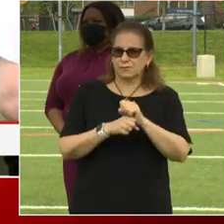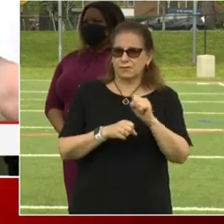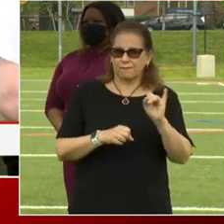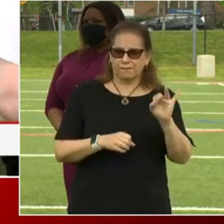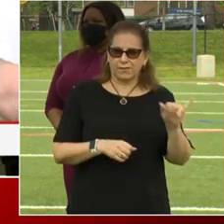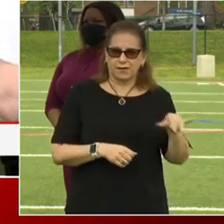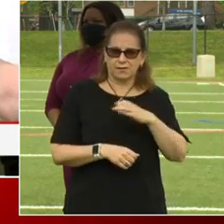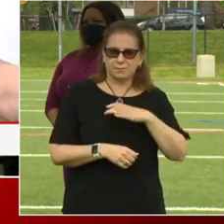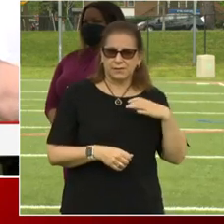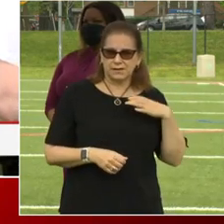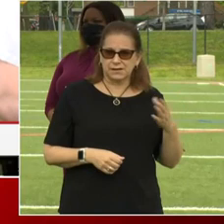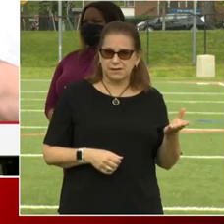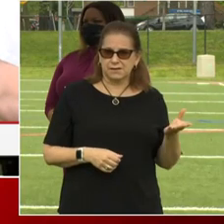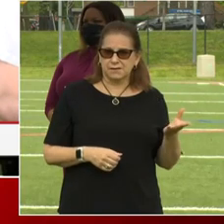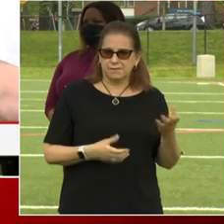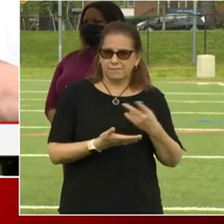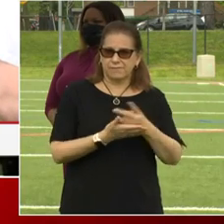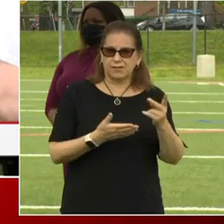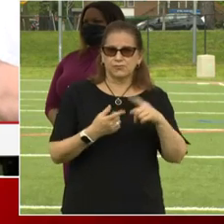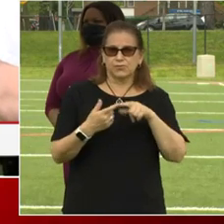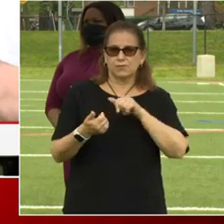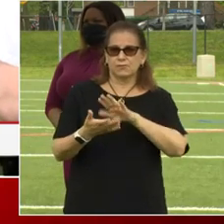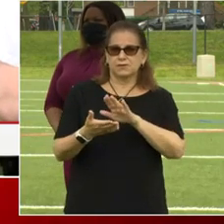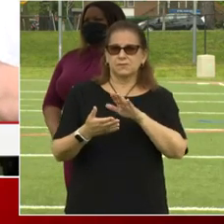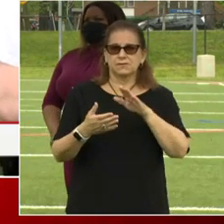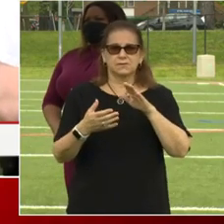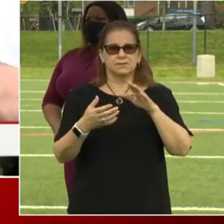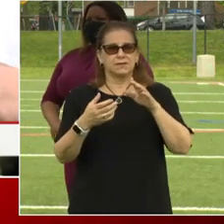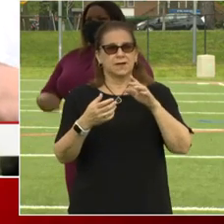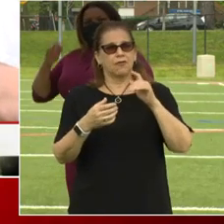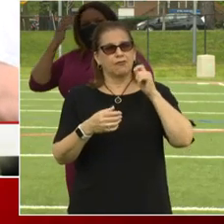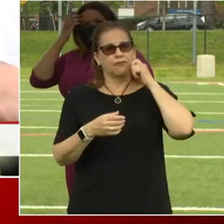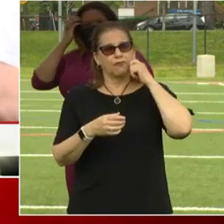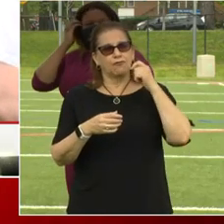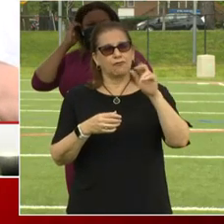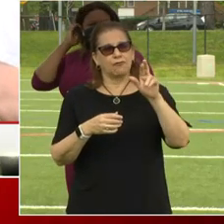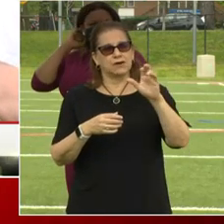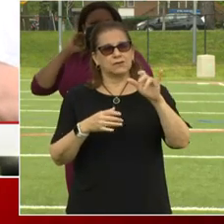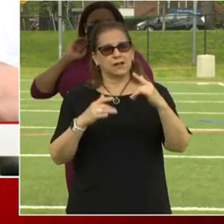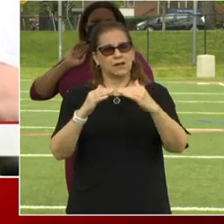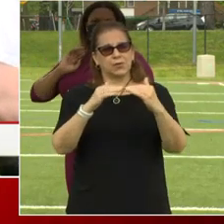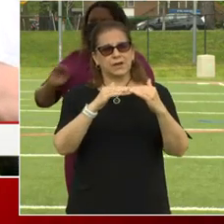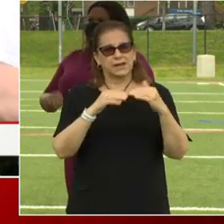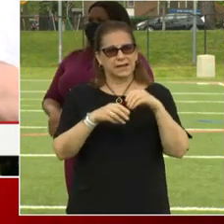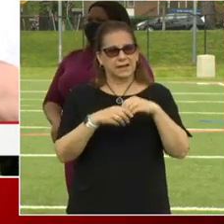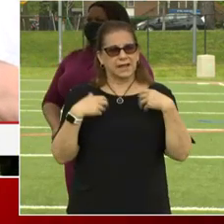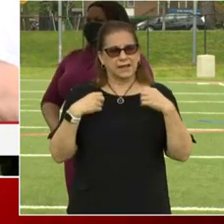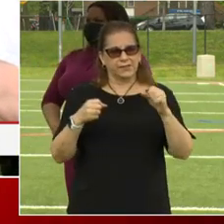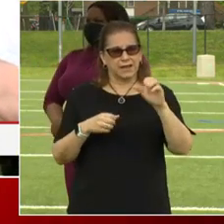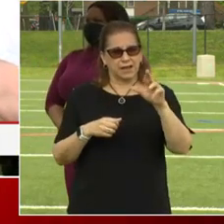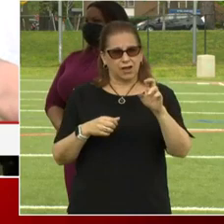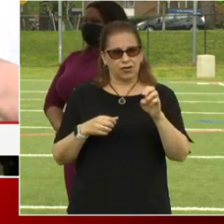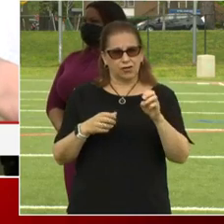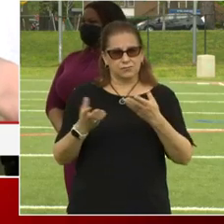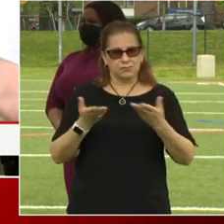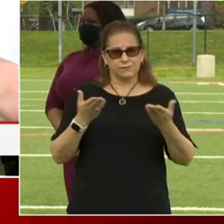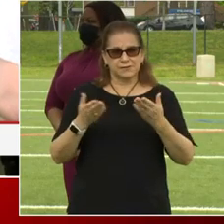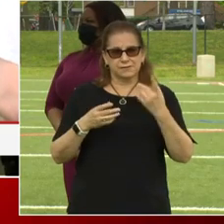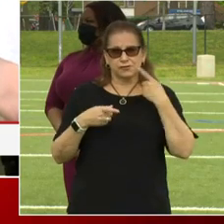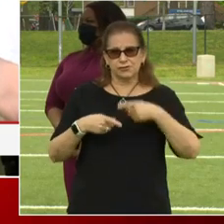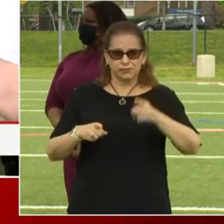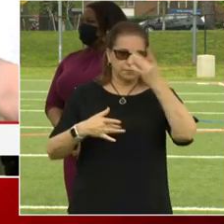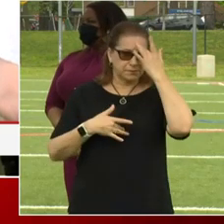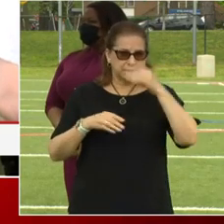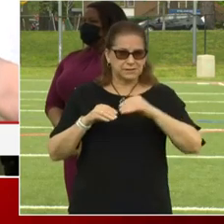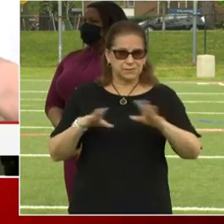the bill, fails to address racism and the ongoing public health crisis in the district. You agree with that assessment? I don't agree with it,